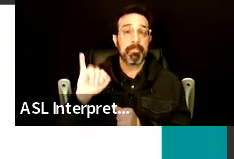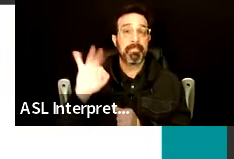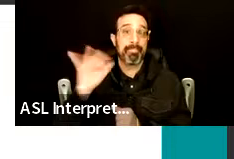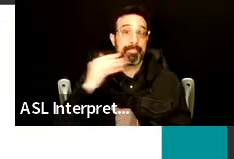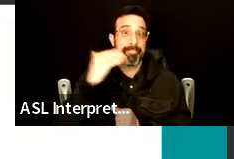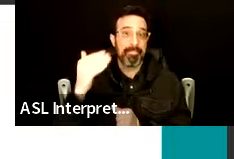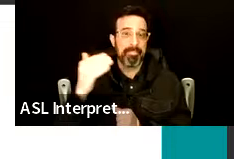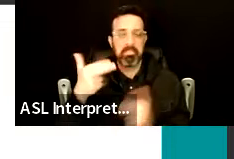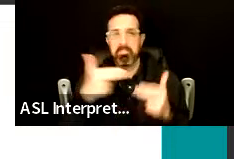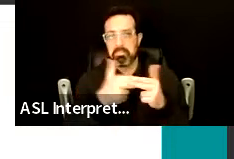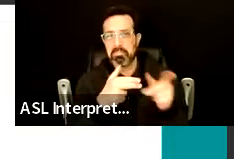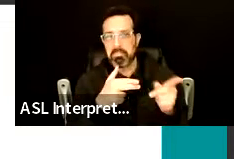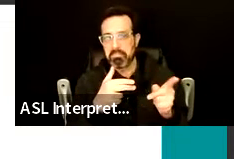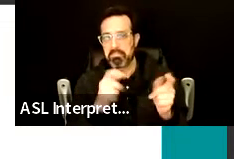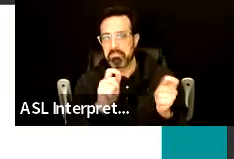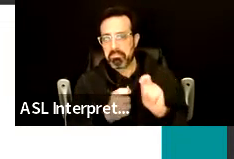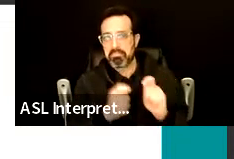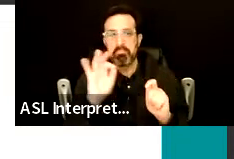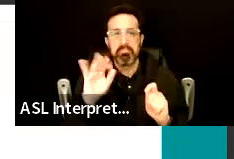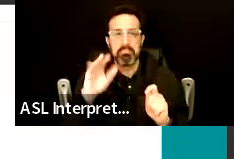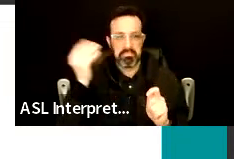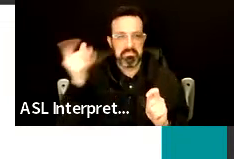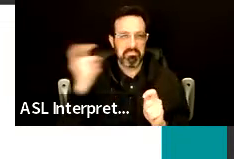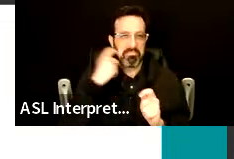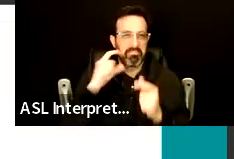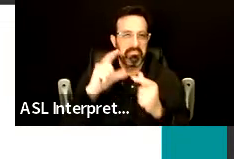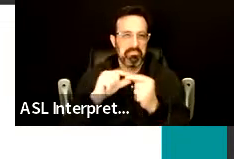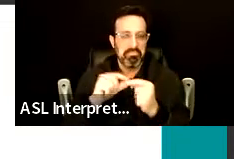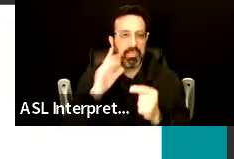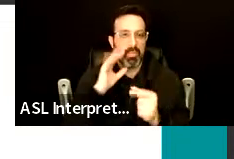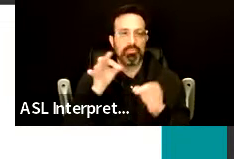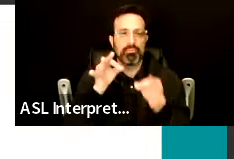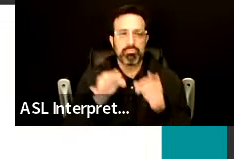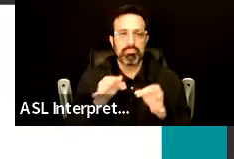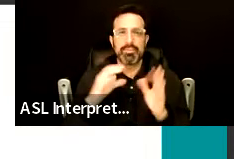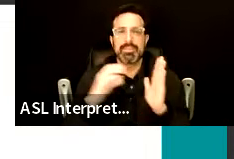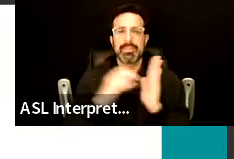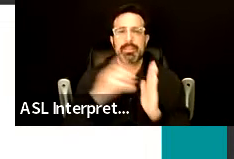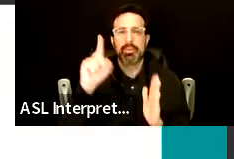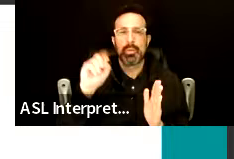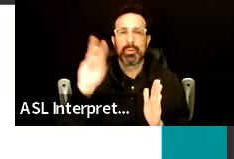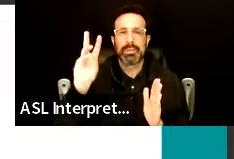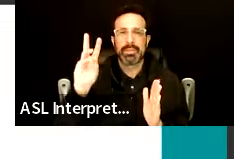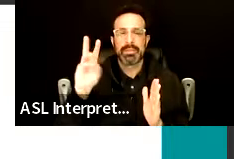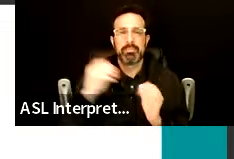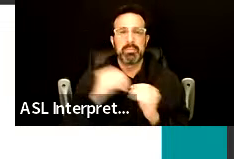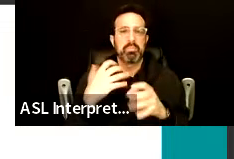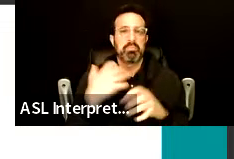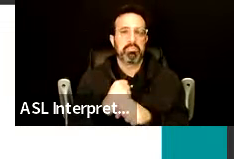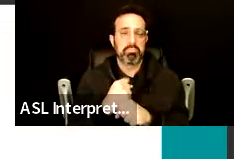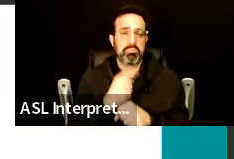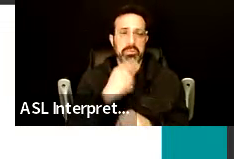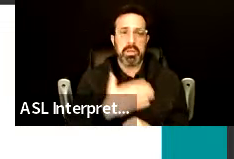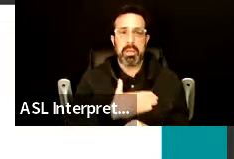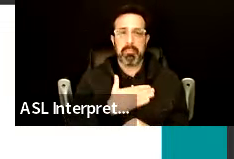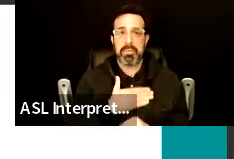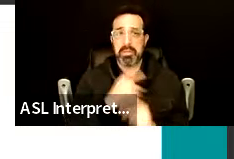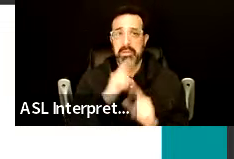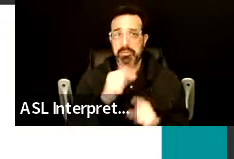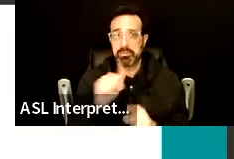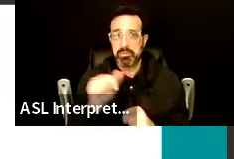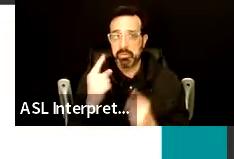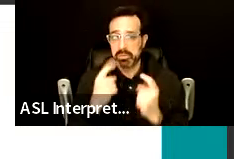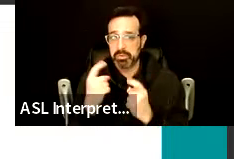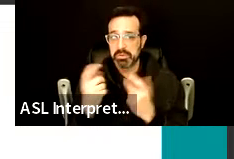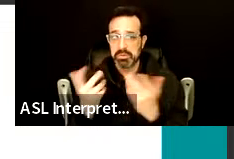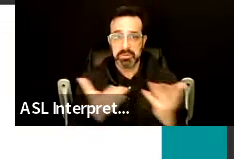So as Cassie noted, I am going to tell you a little bit about Section 106 at a pretty high level, and then happy to answer any